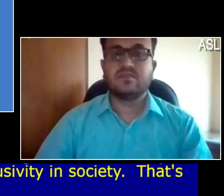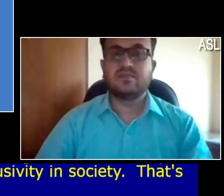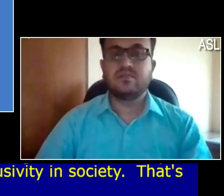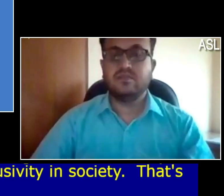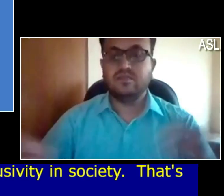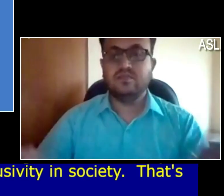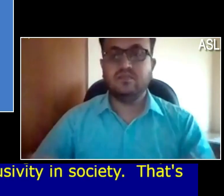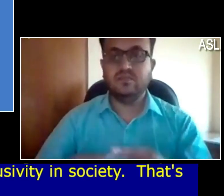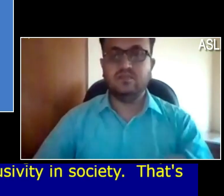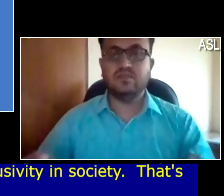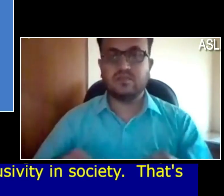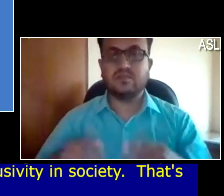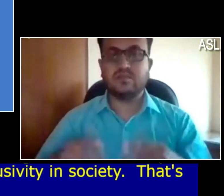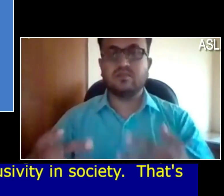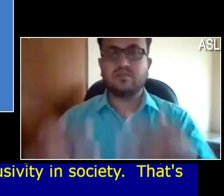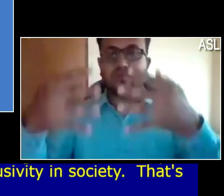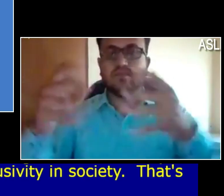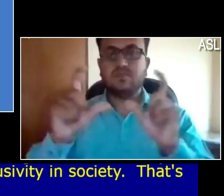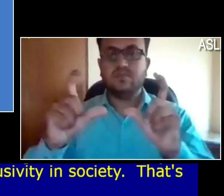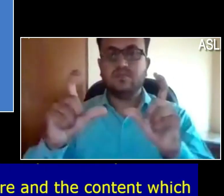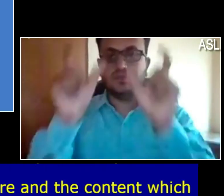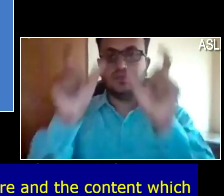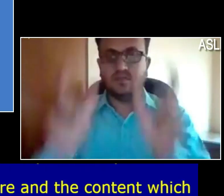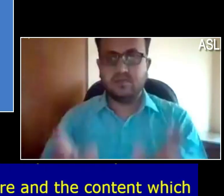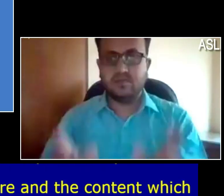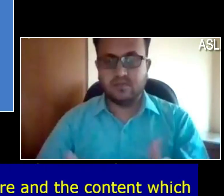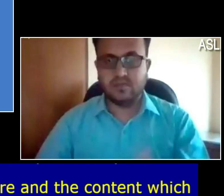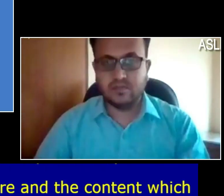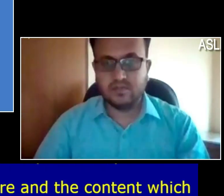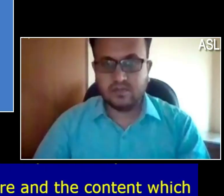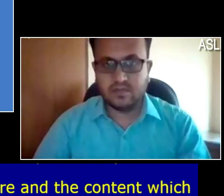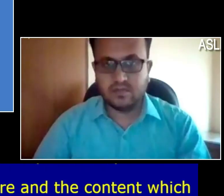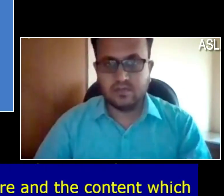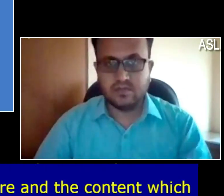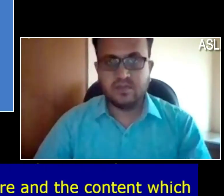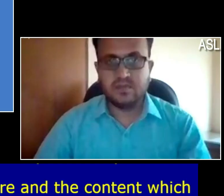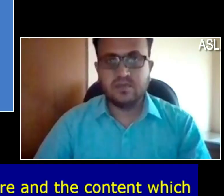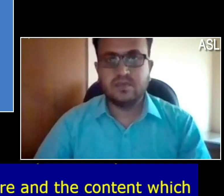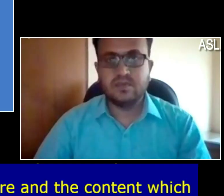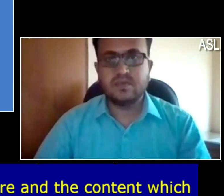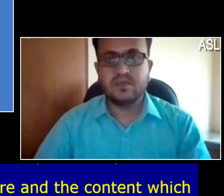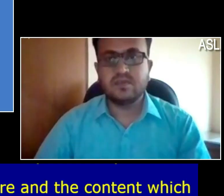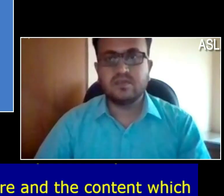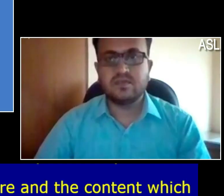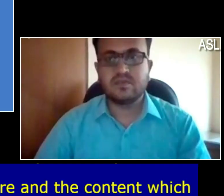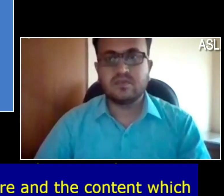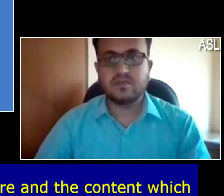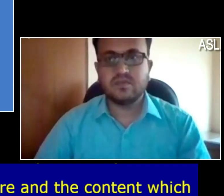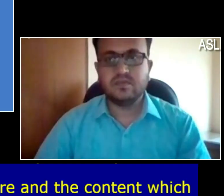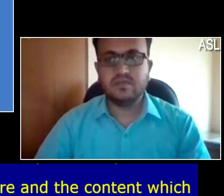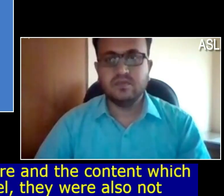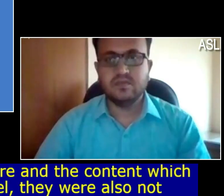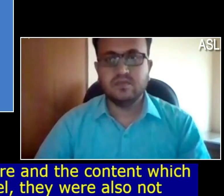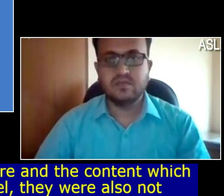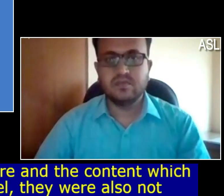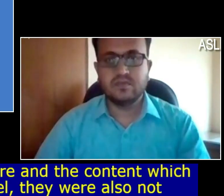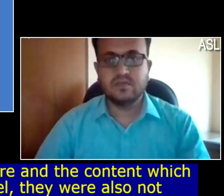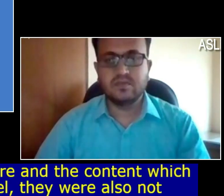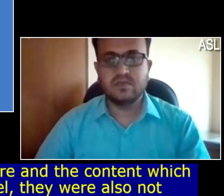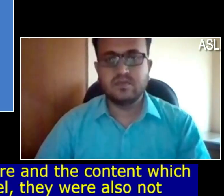were designed primarily at the local level, they were also not designed in a way that they should be